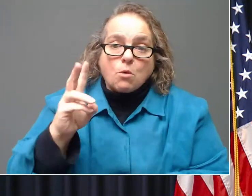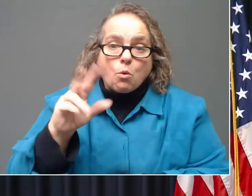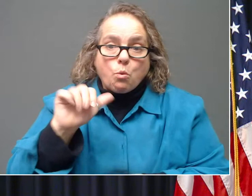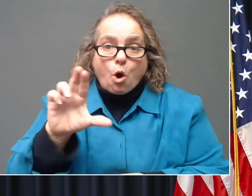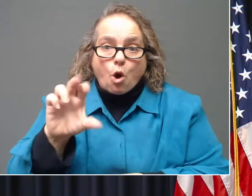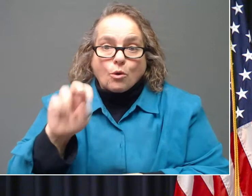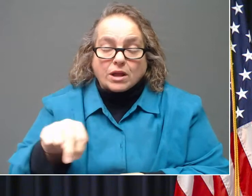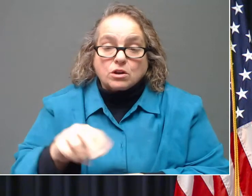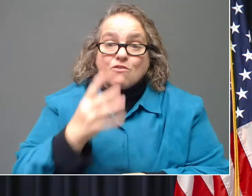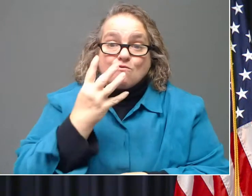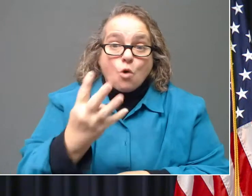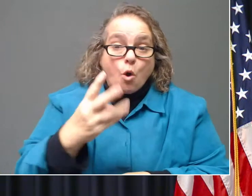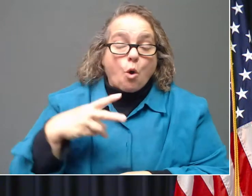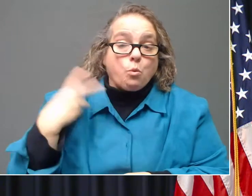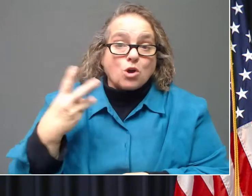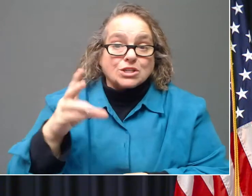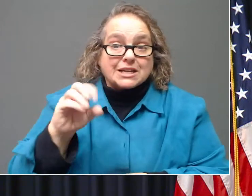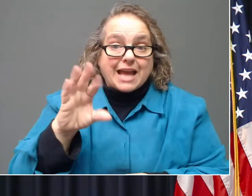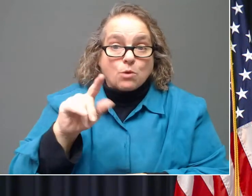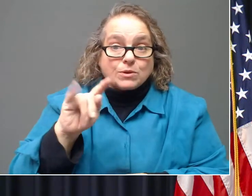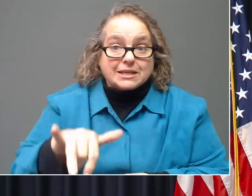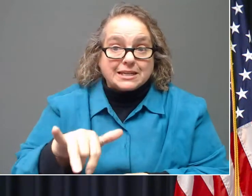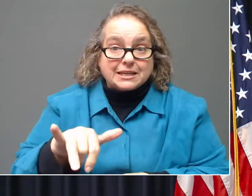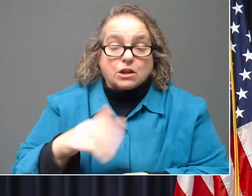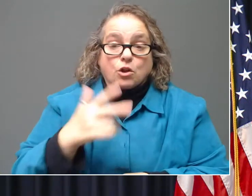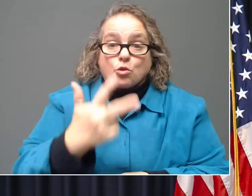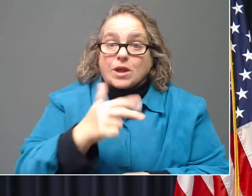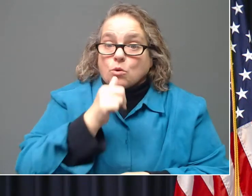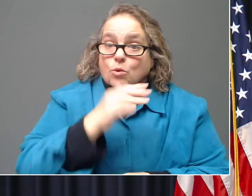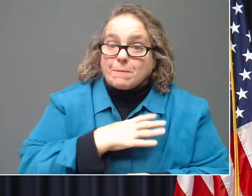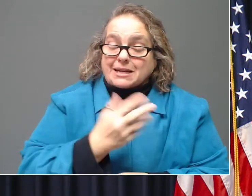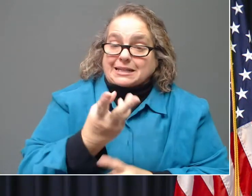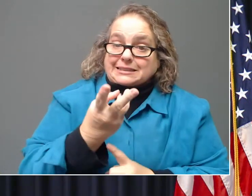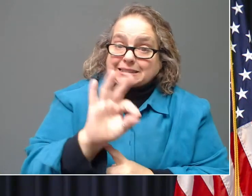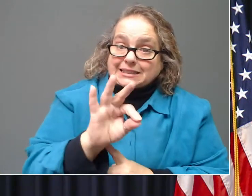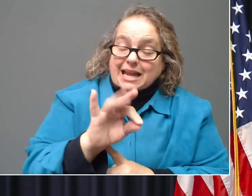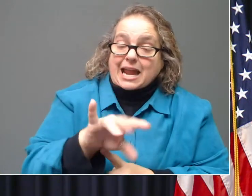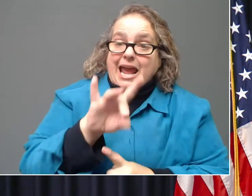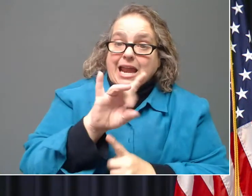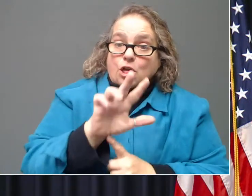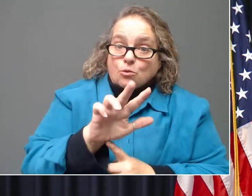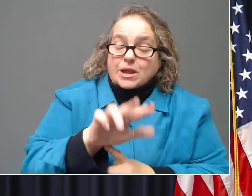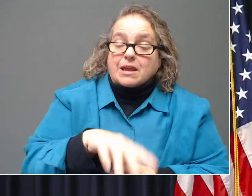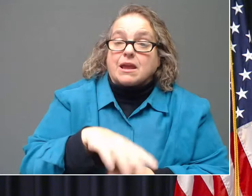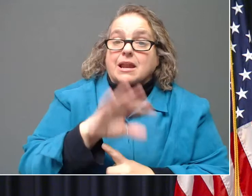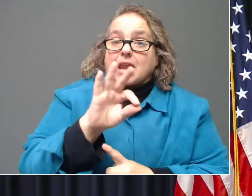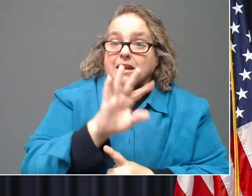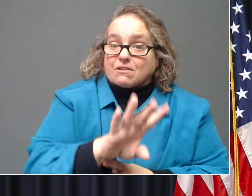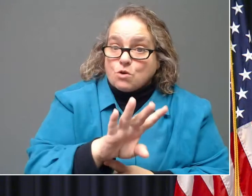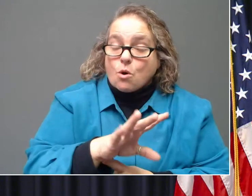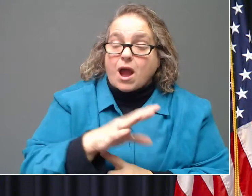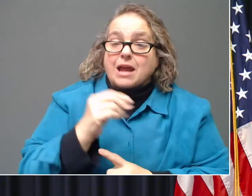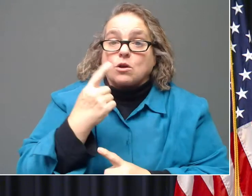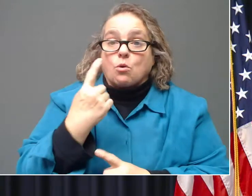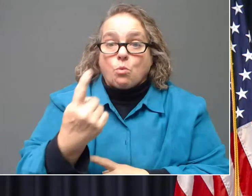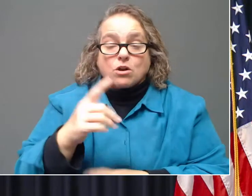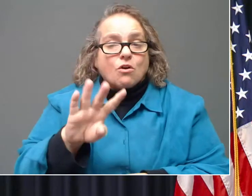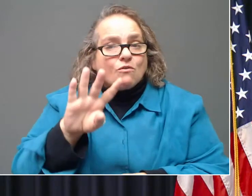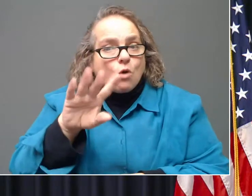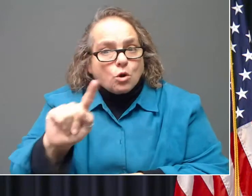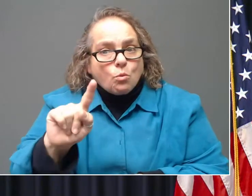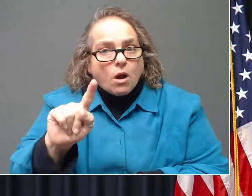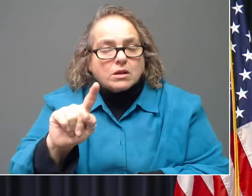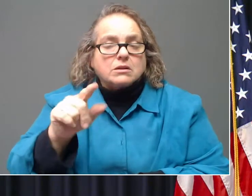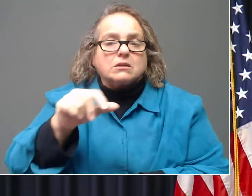4 Washington County residents, 3 women ages 69, 83, and 94, and a 41-year-old man.